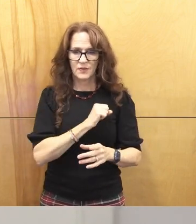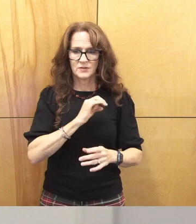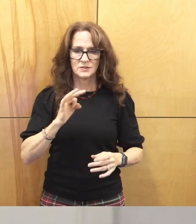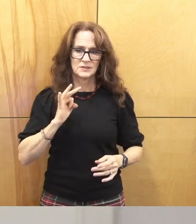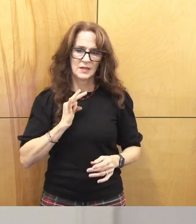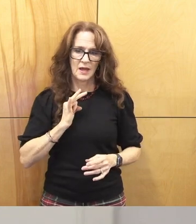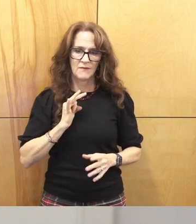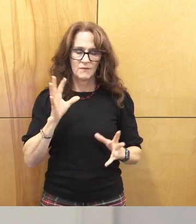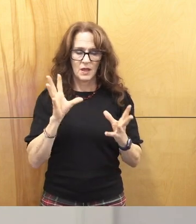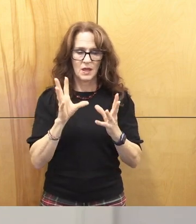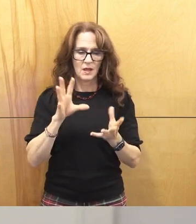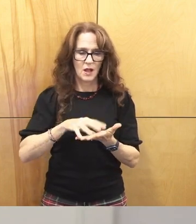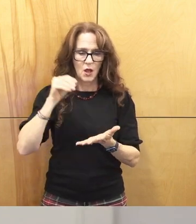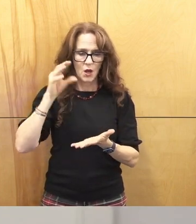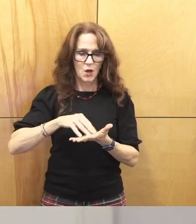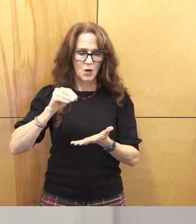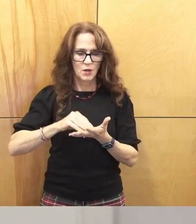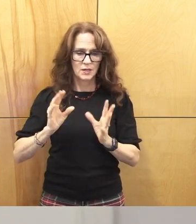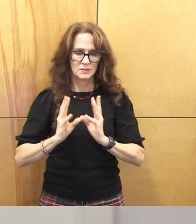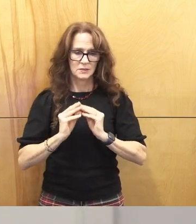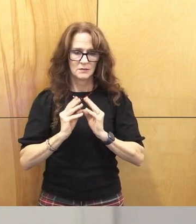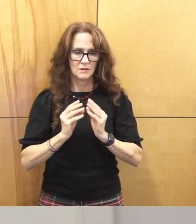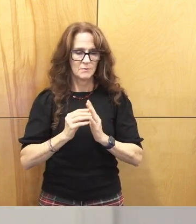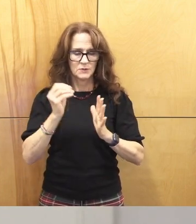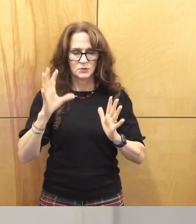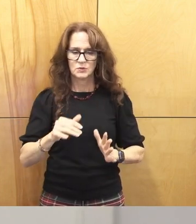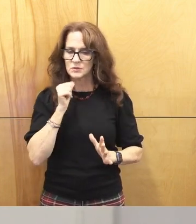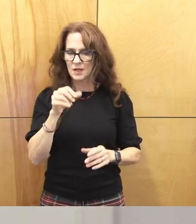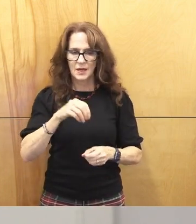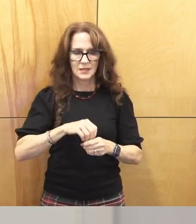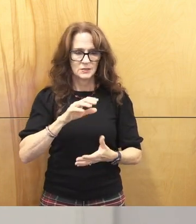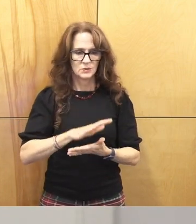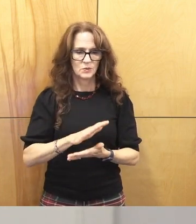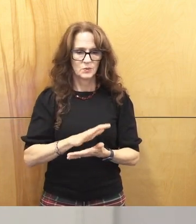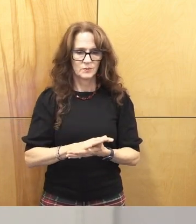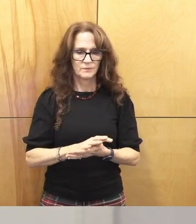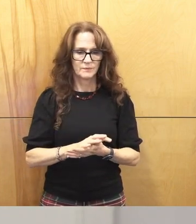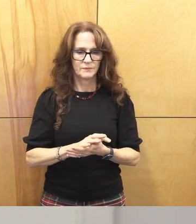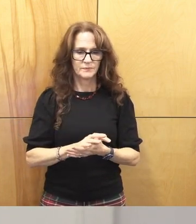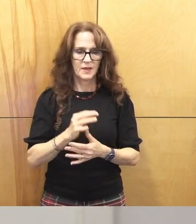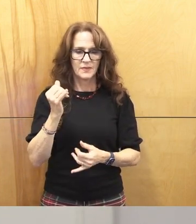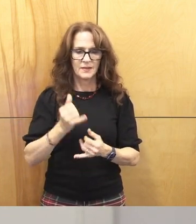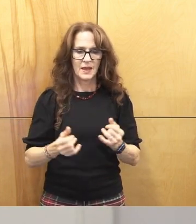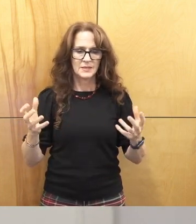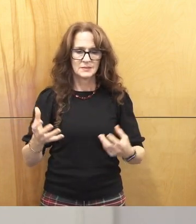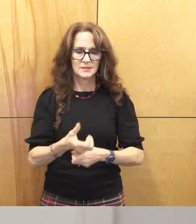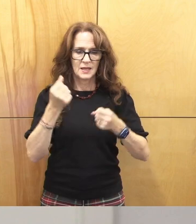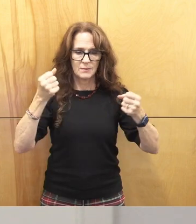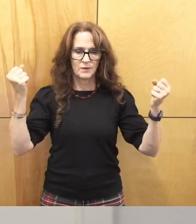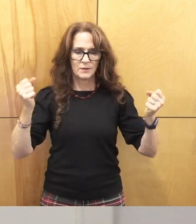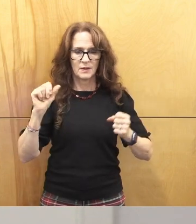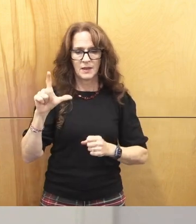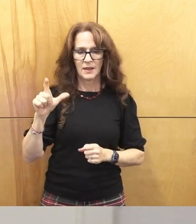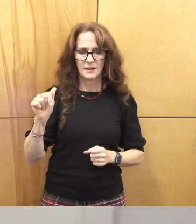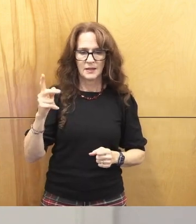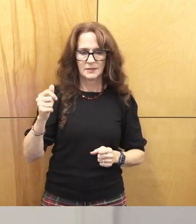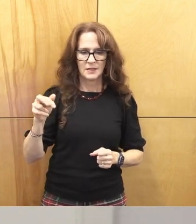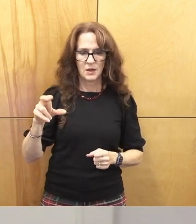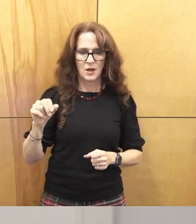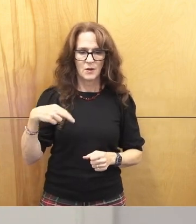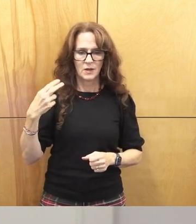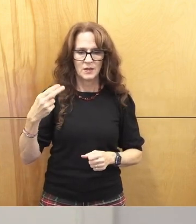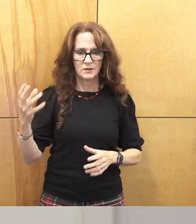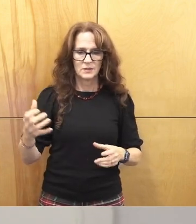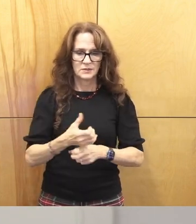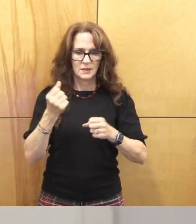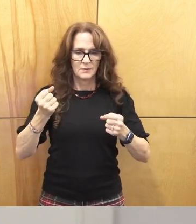be in learning sessions, but students will not be in school. And then lastly, just celebrating our Latino Heritage